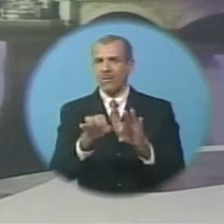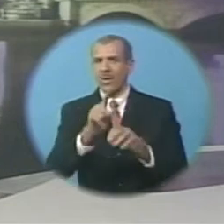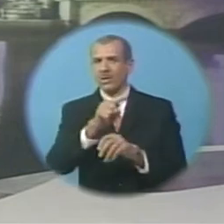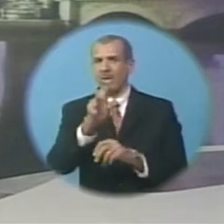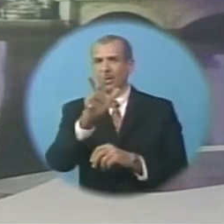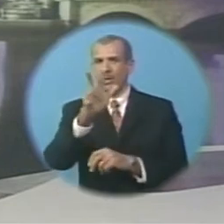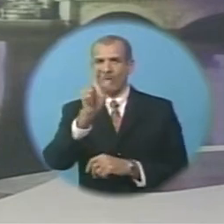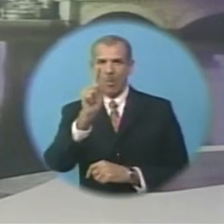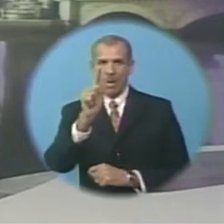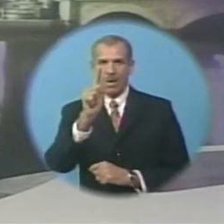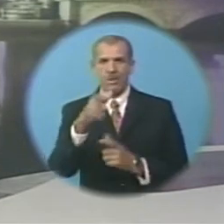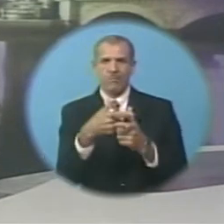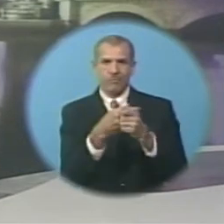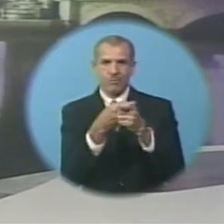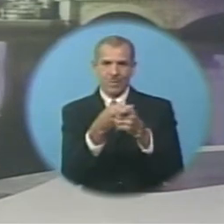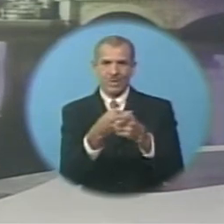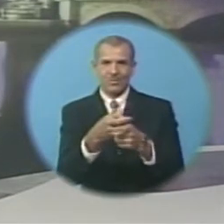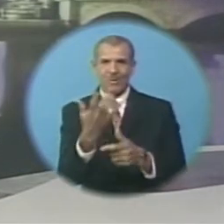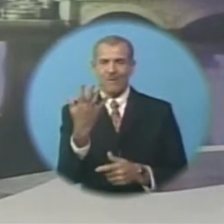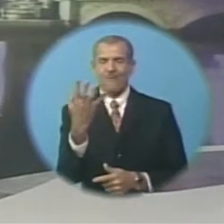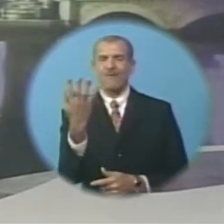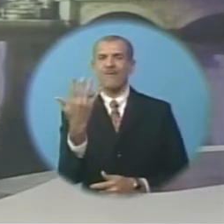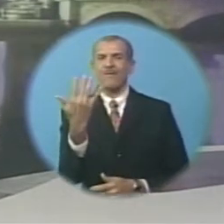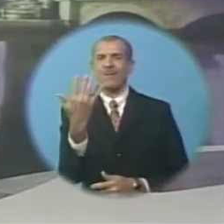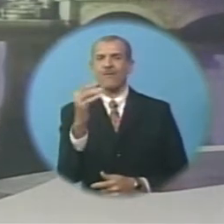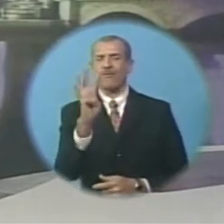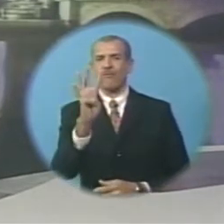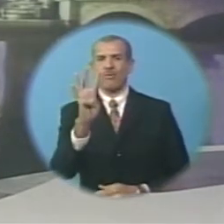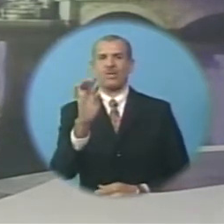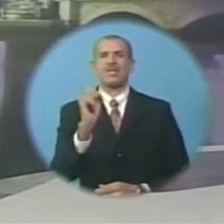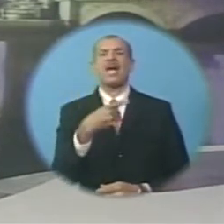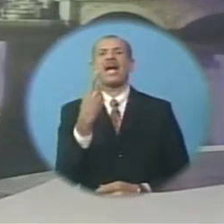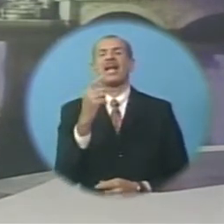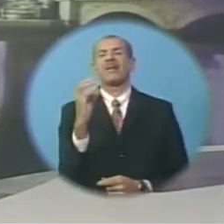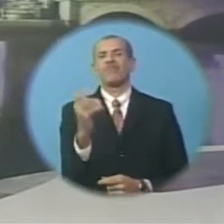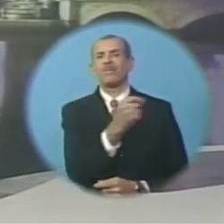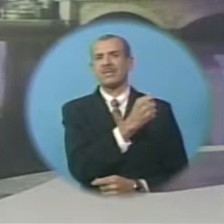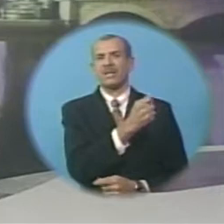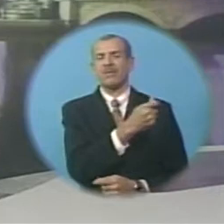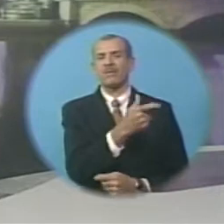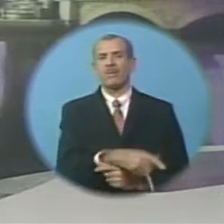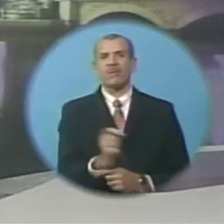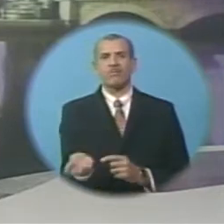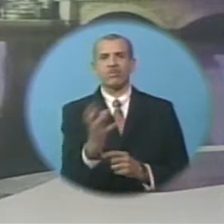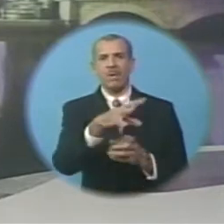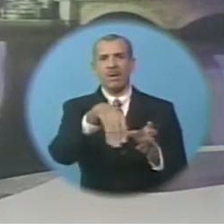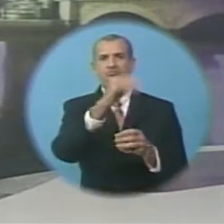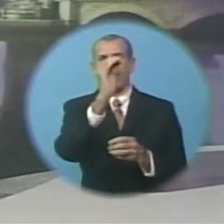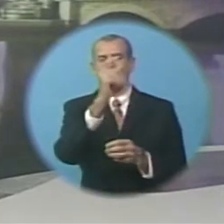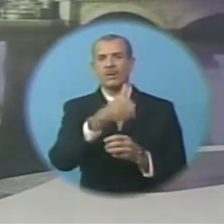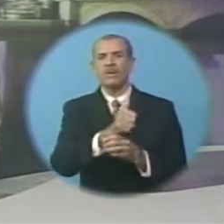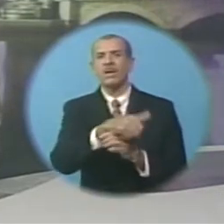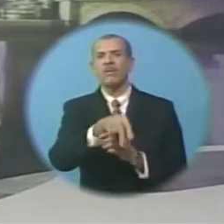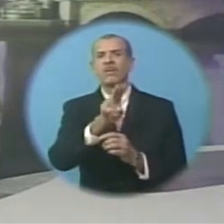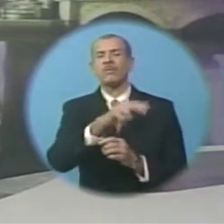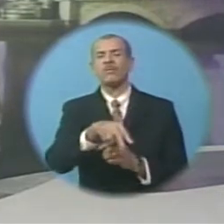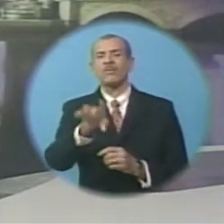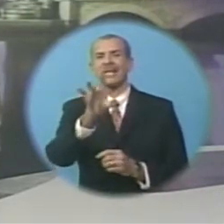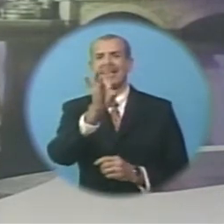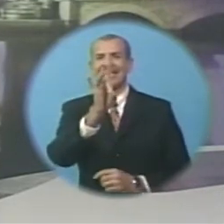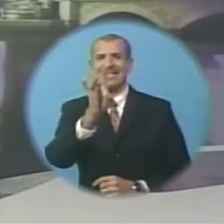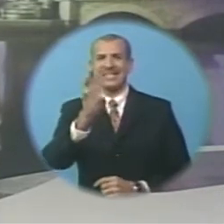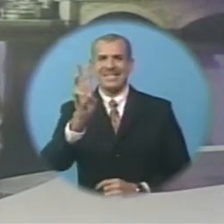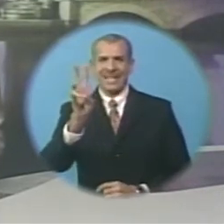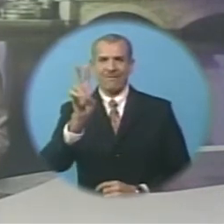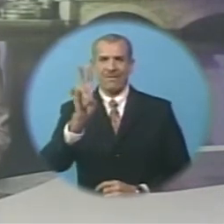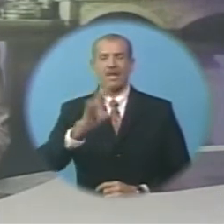runs with 15 fours. Pereira missed out on making triple figures after being bowled by Rakeem Cornwall for 87. Cornwall